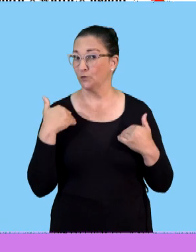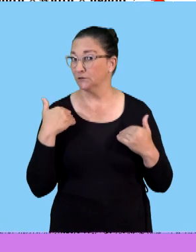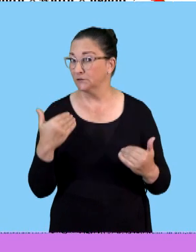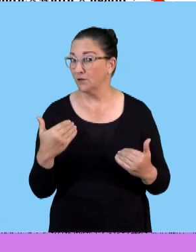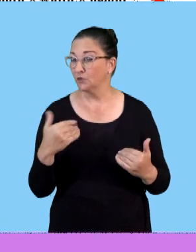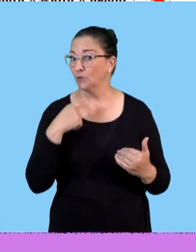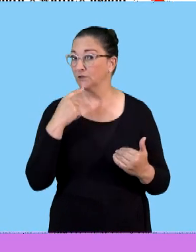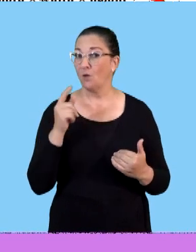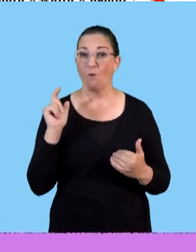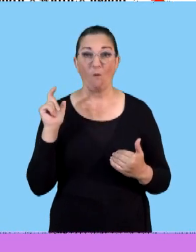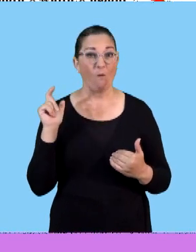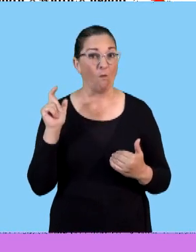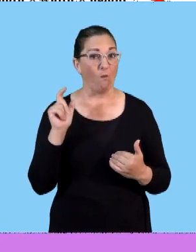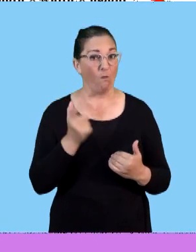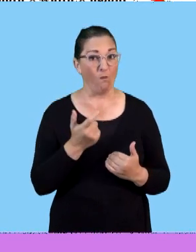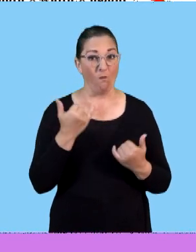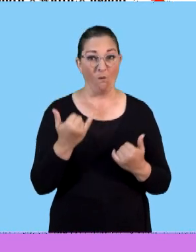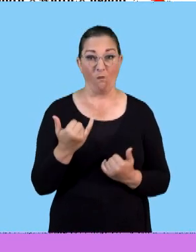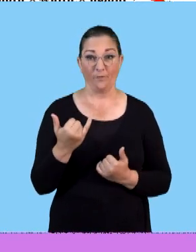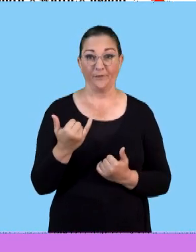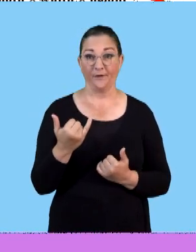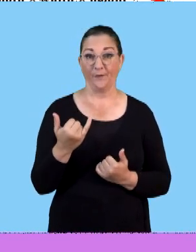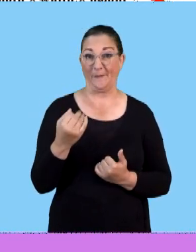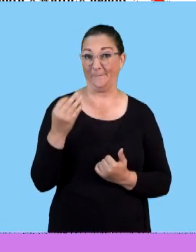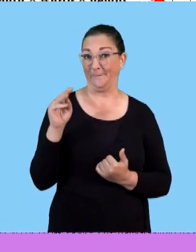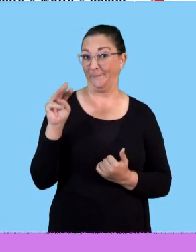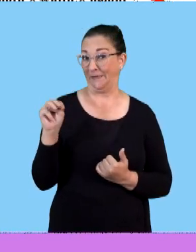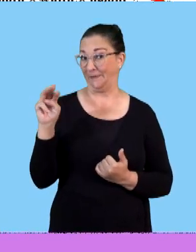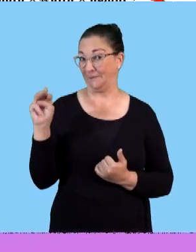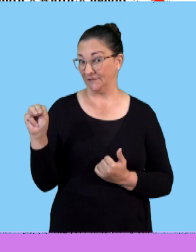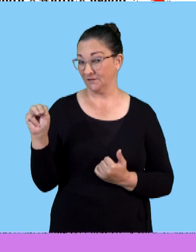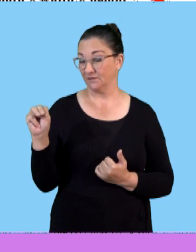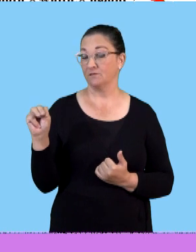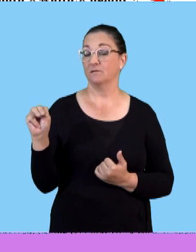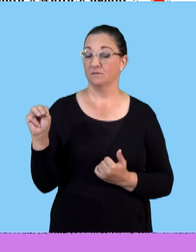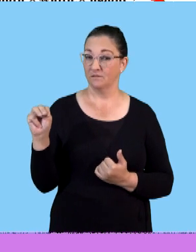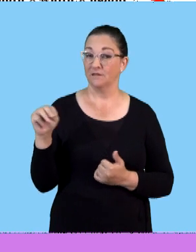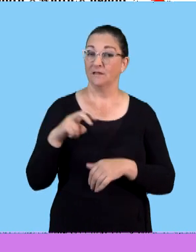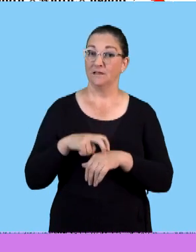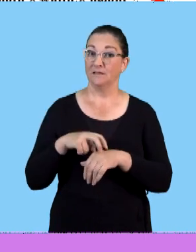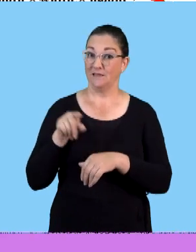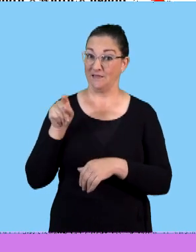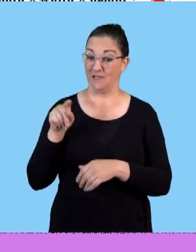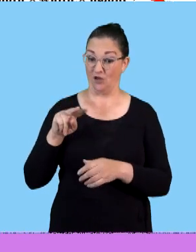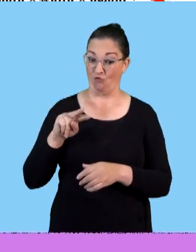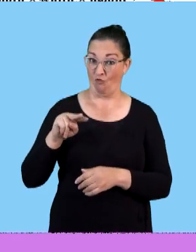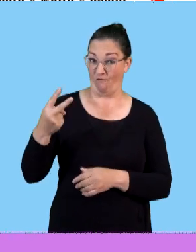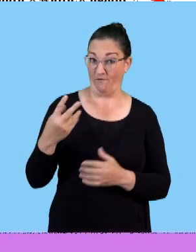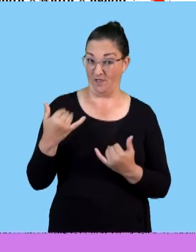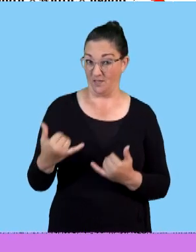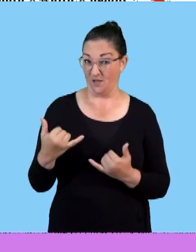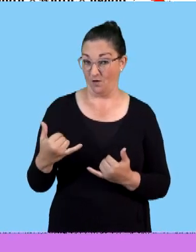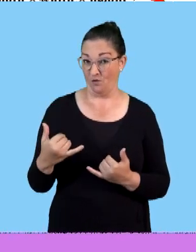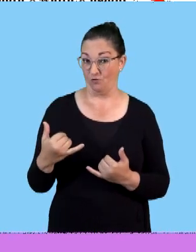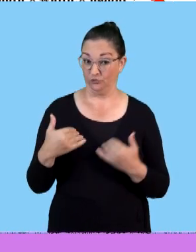when we started, we indicated that all external dimensions is given in millimeters. So meaning I must either